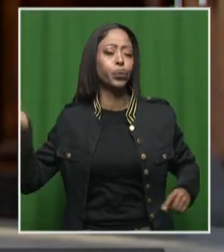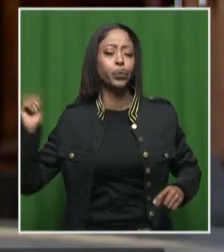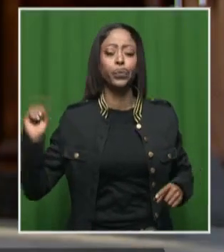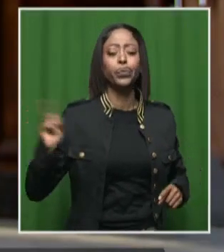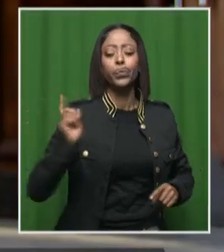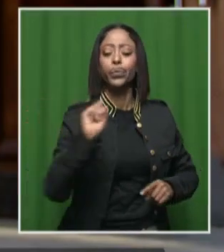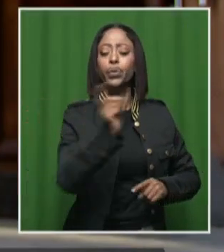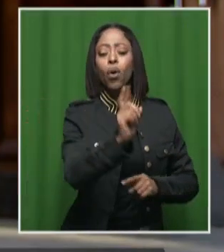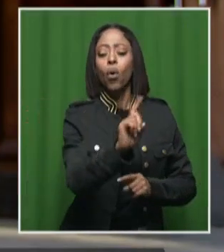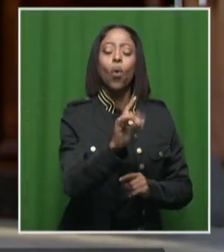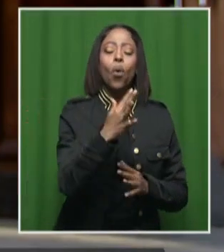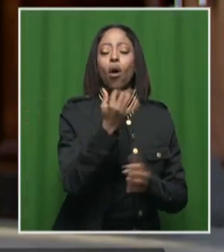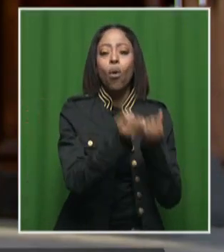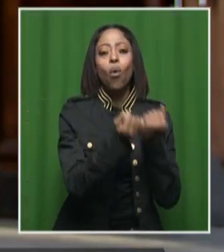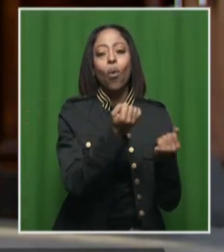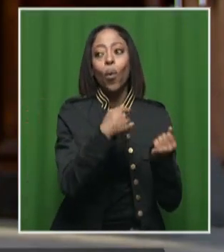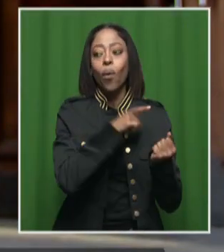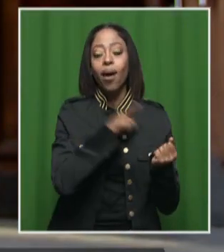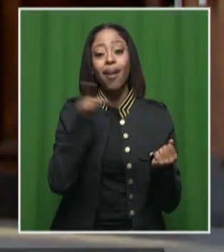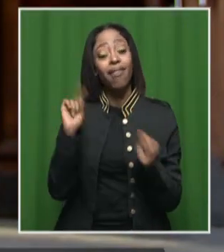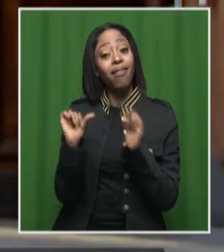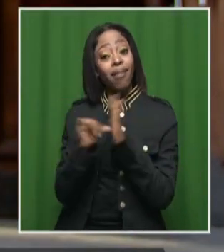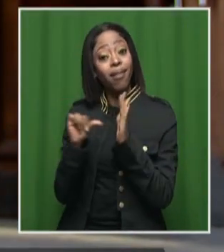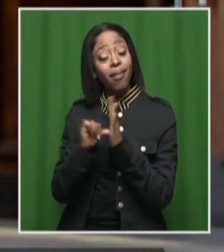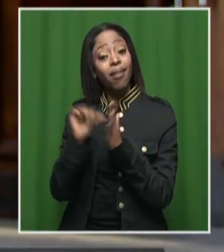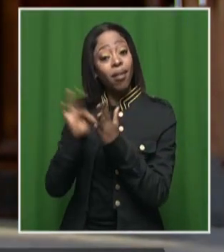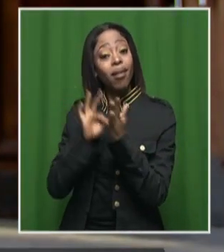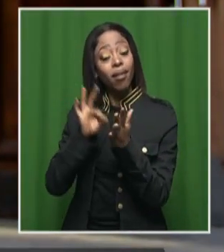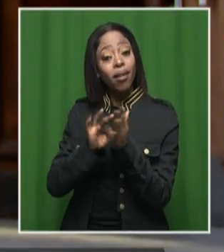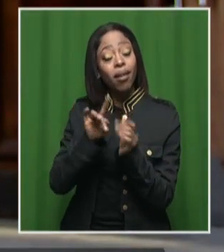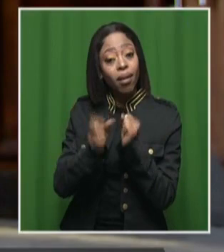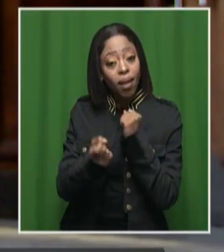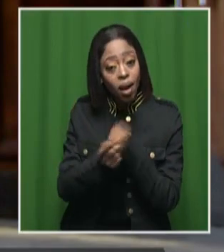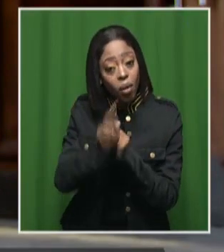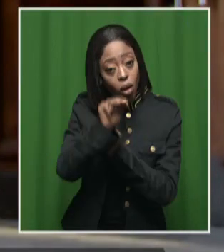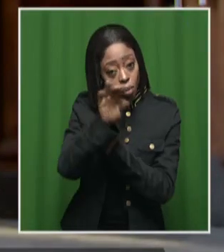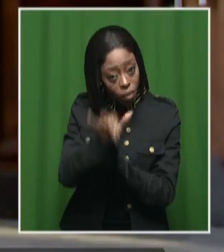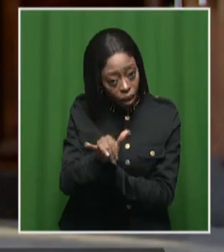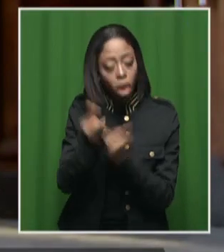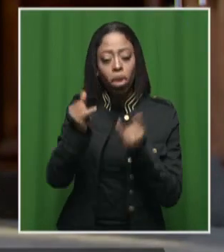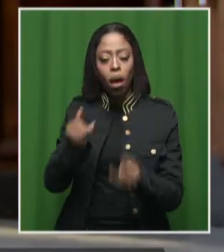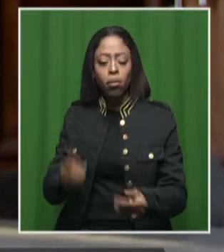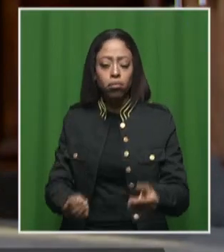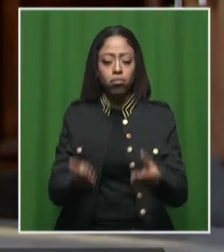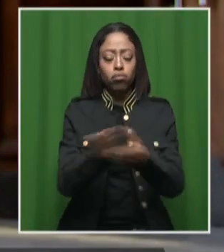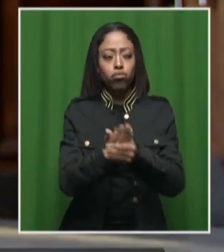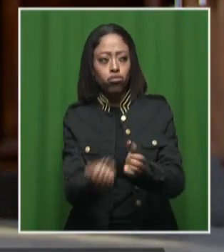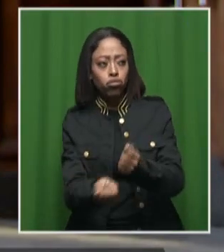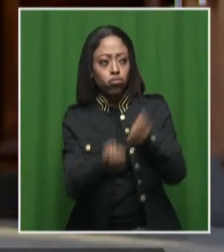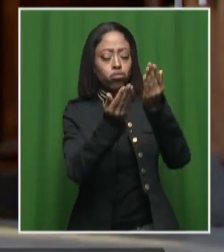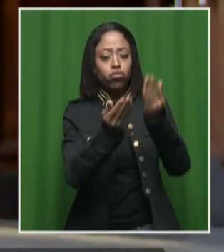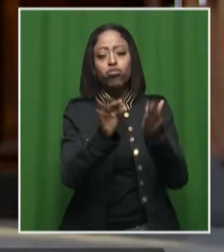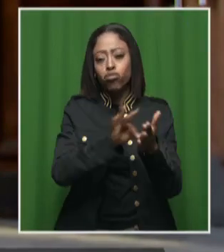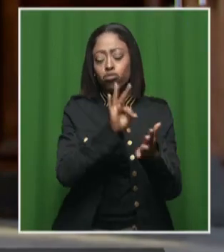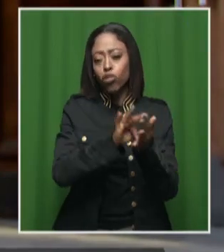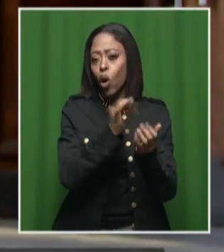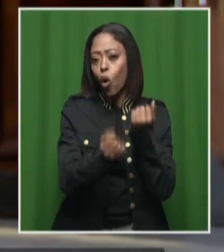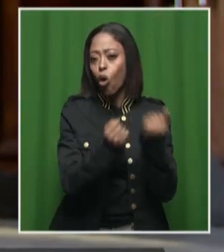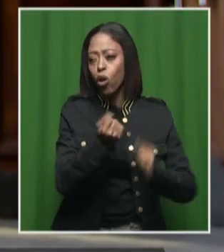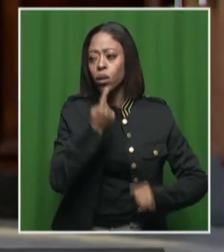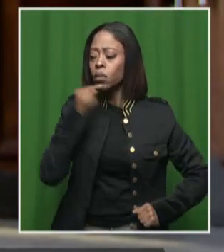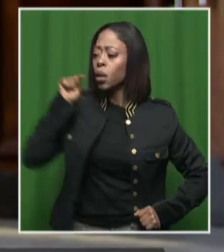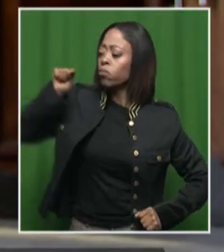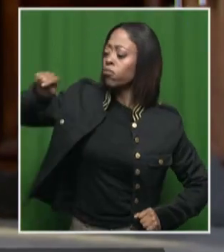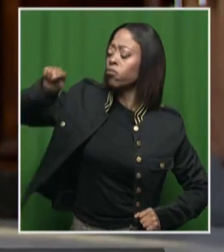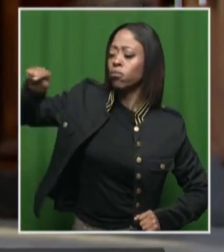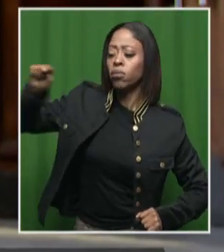those all-important critical 2024 national and provincial elections. They filed that application in the Electoral Court, stating